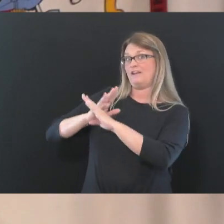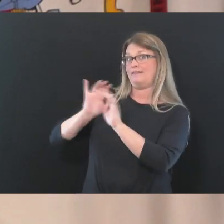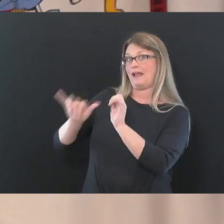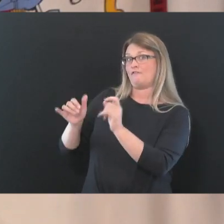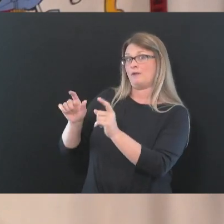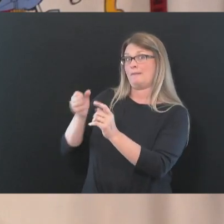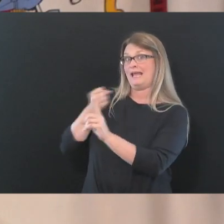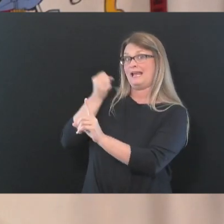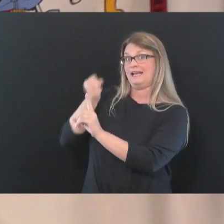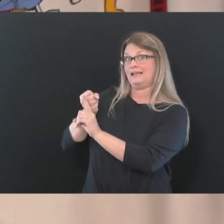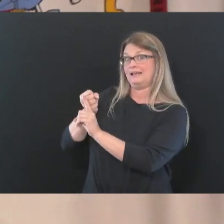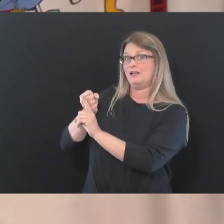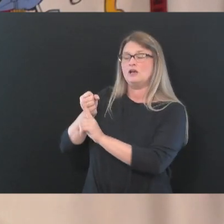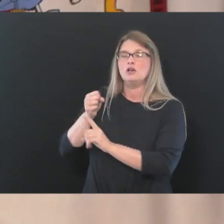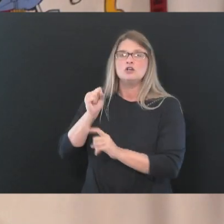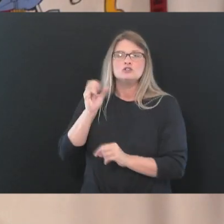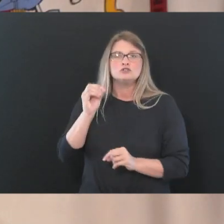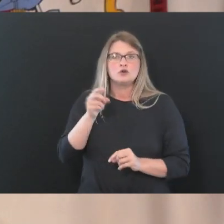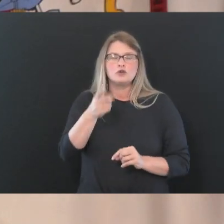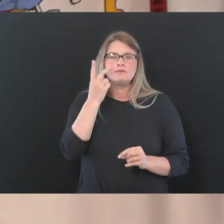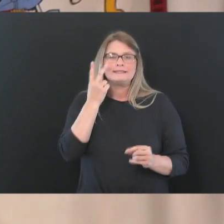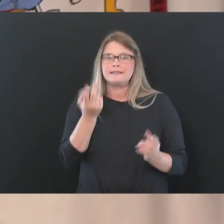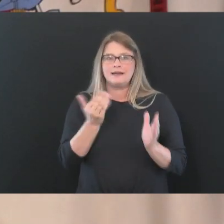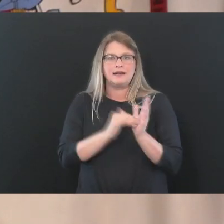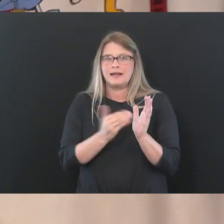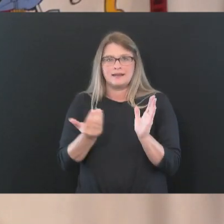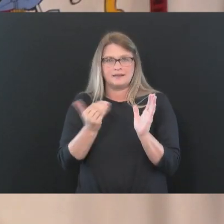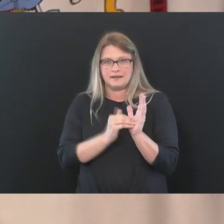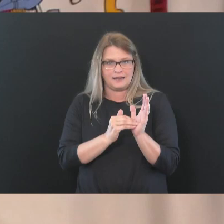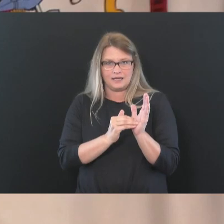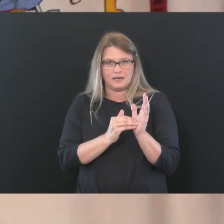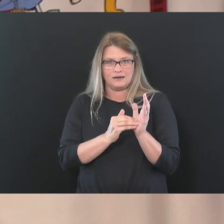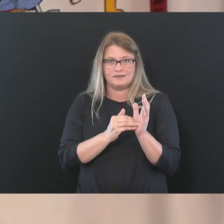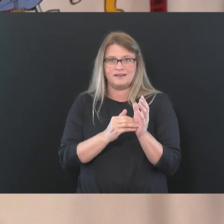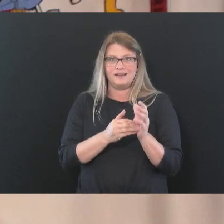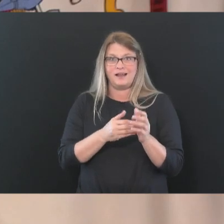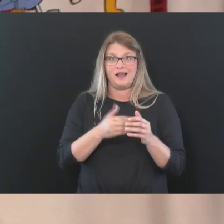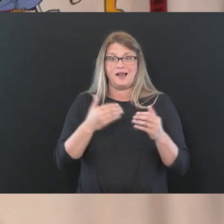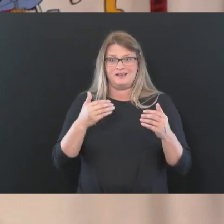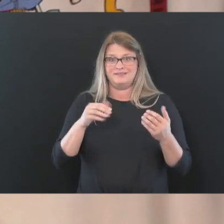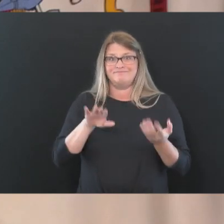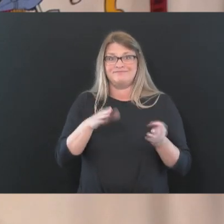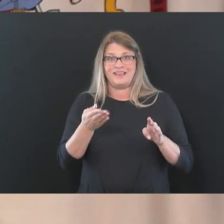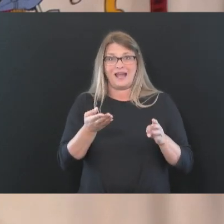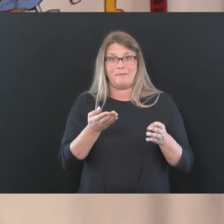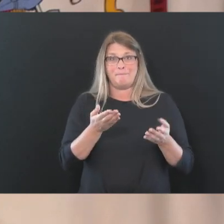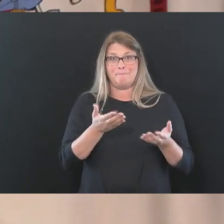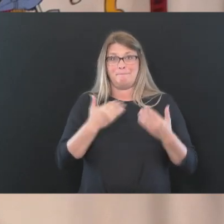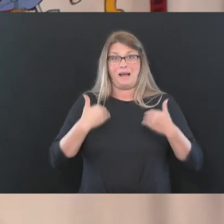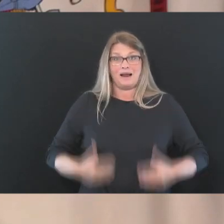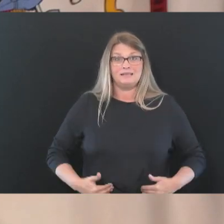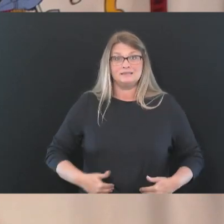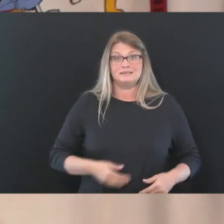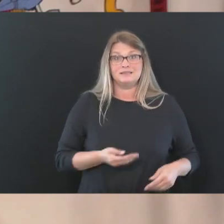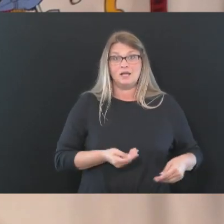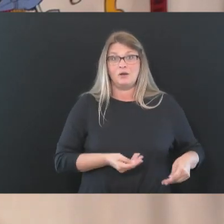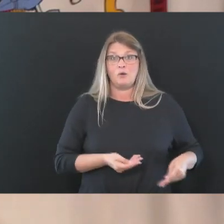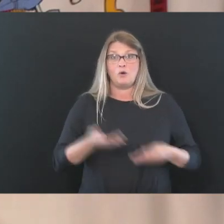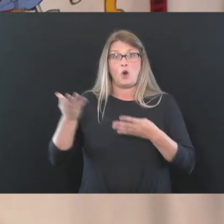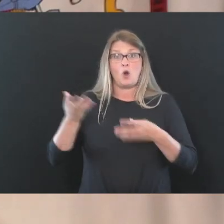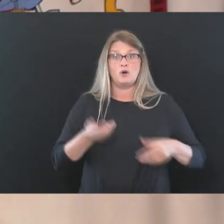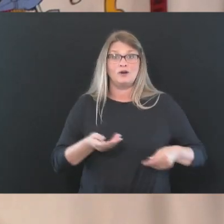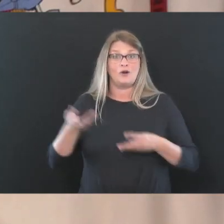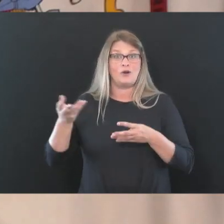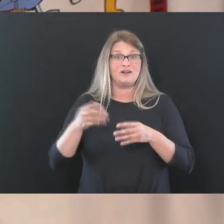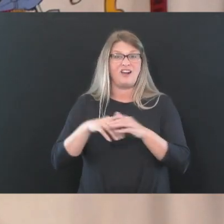happening. You saw over and over bodies being loaded onto freezer trucks in New York